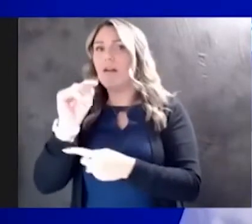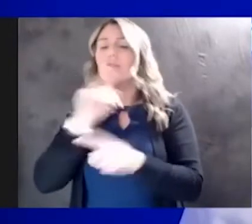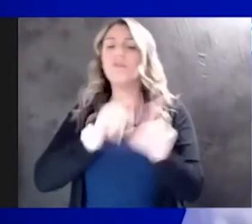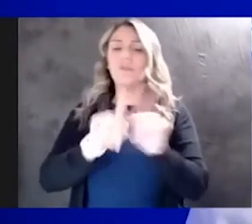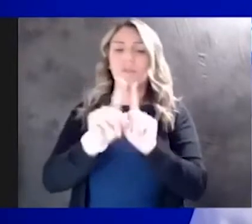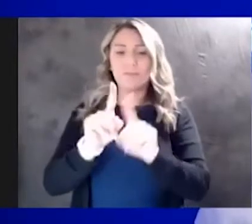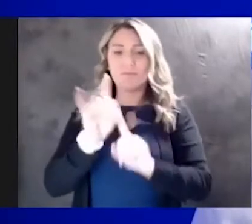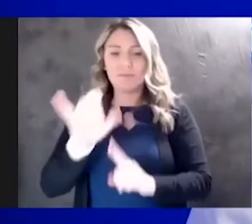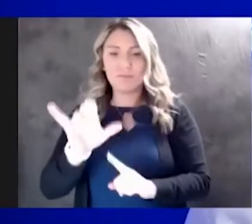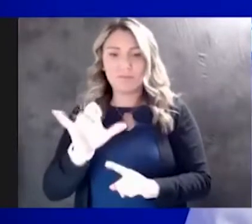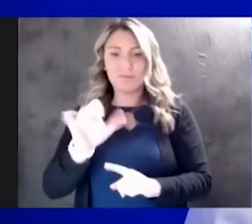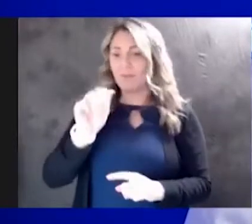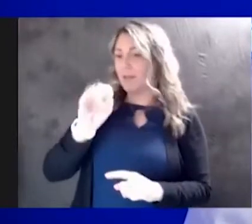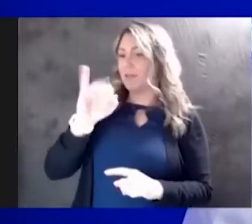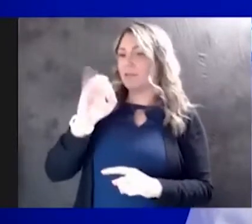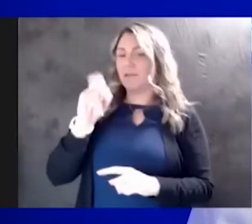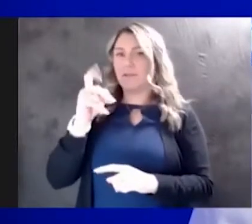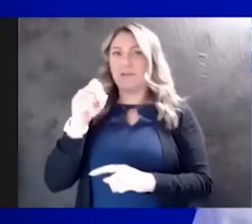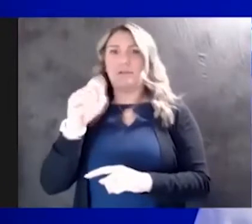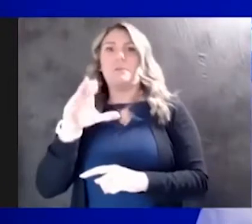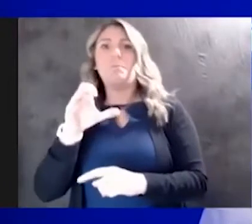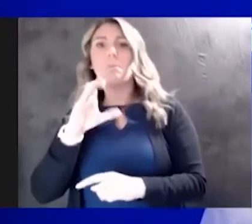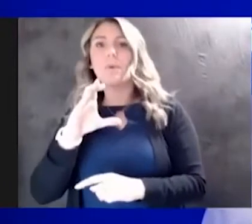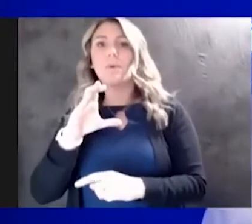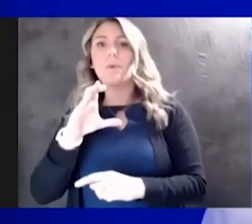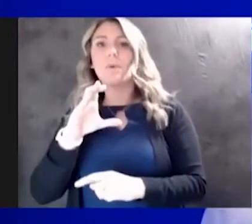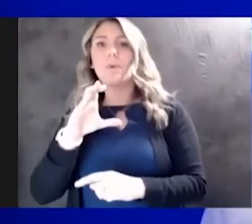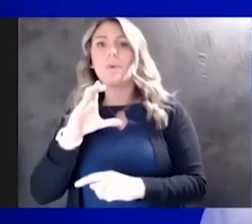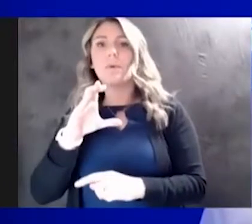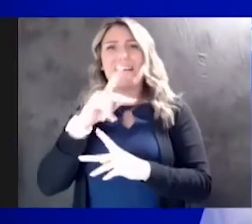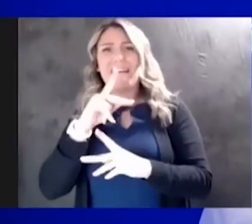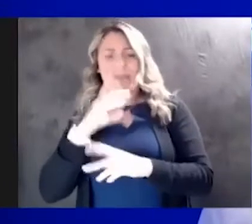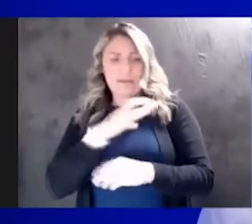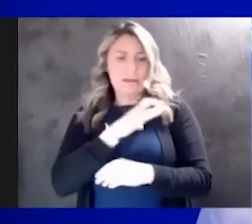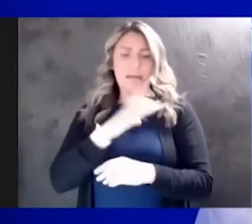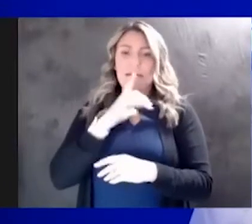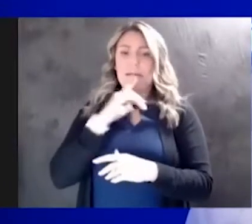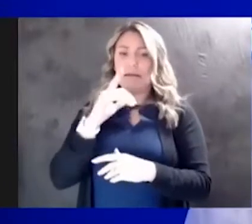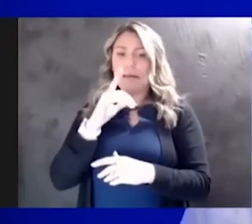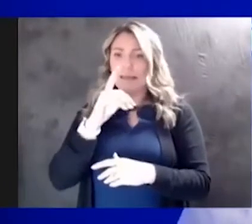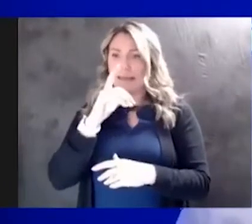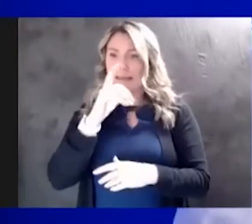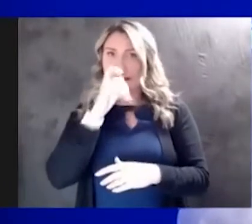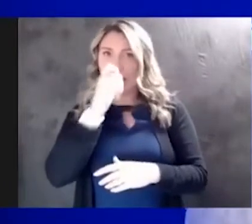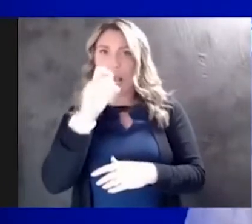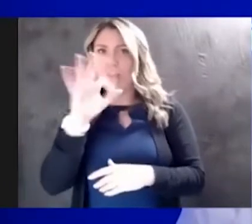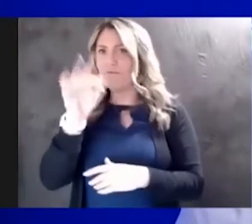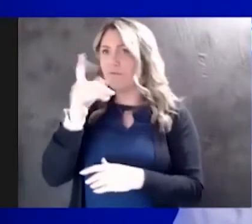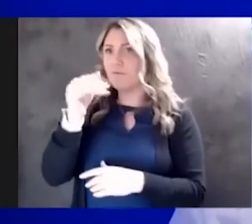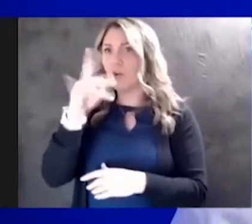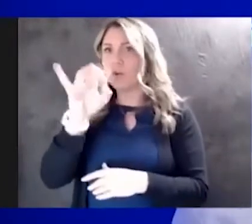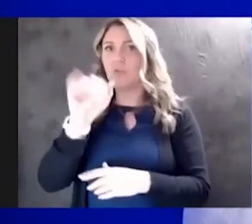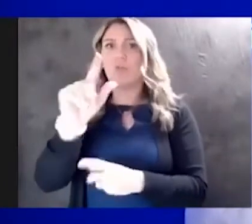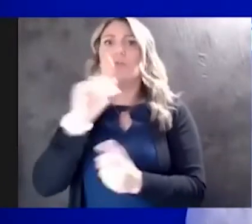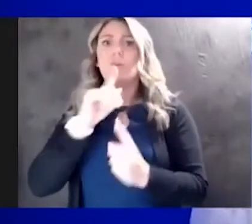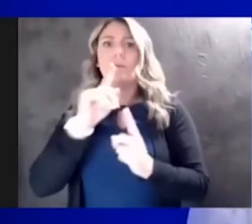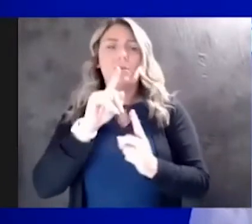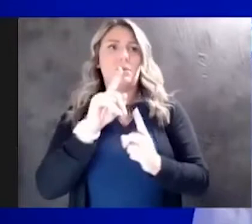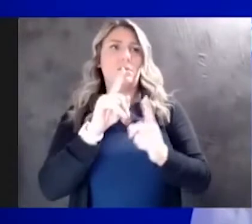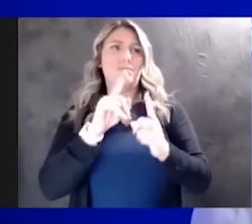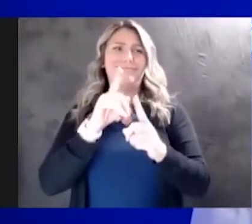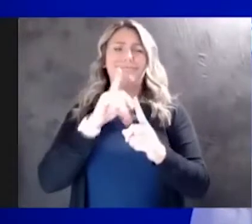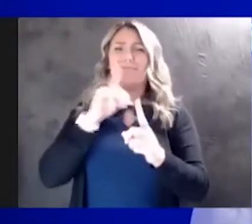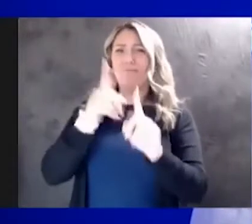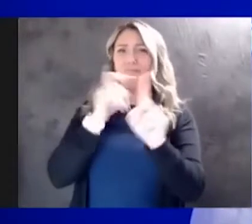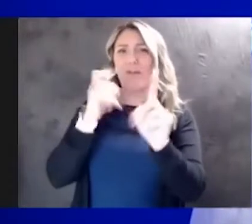ACIP committee, who, infertility is not a new misinformation campaign about vaccines in general. But there is no